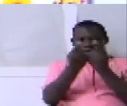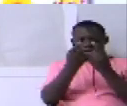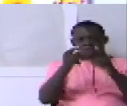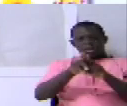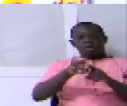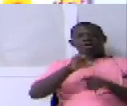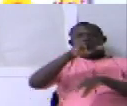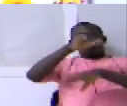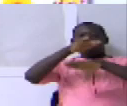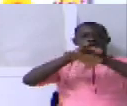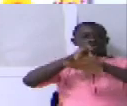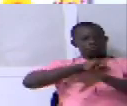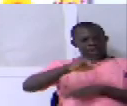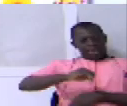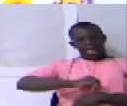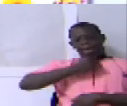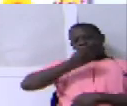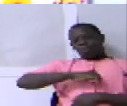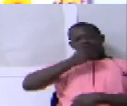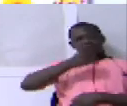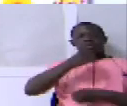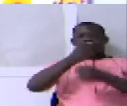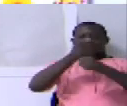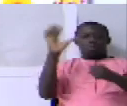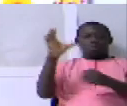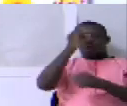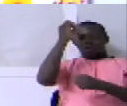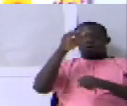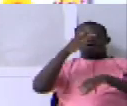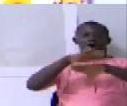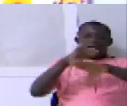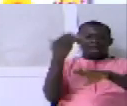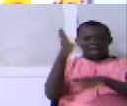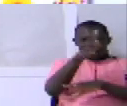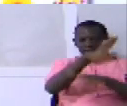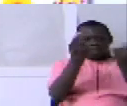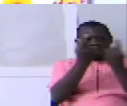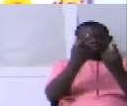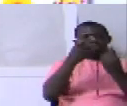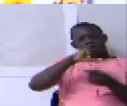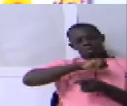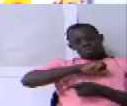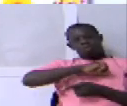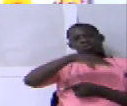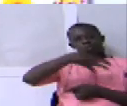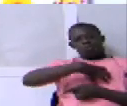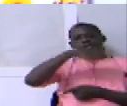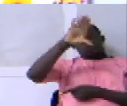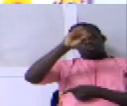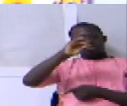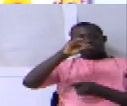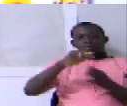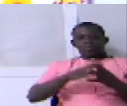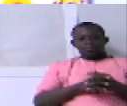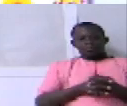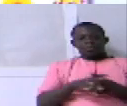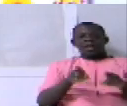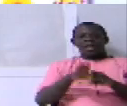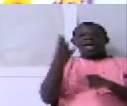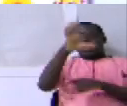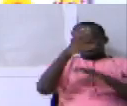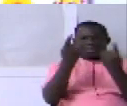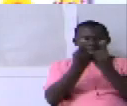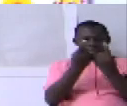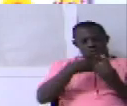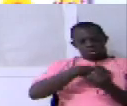not win them in anything that they are going to do. Andu isondomolu fanalu kane iforce kuke memme alonko amanke sartoti. Whatever they are going